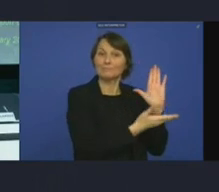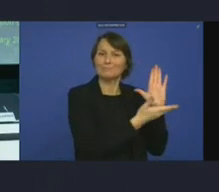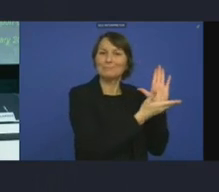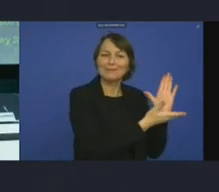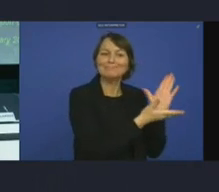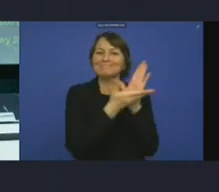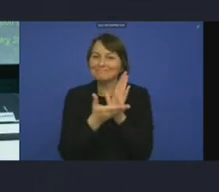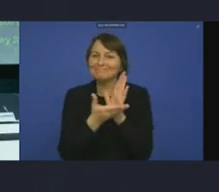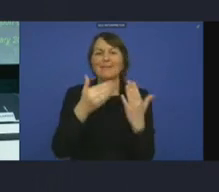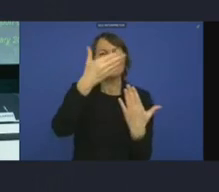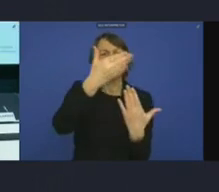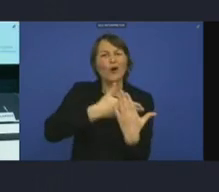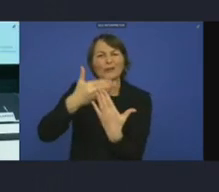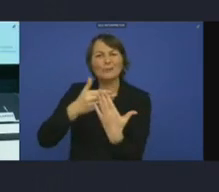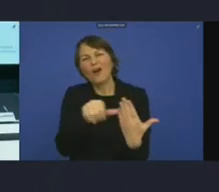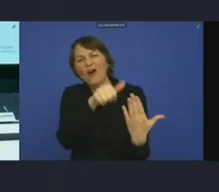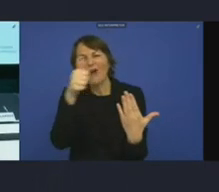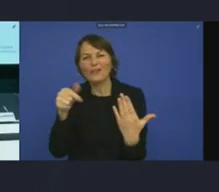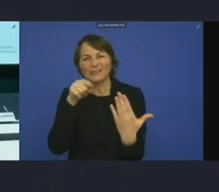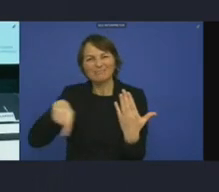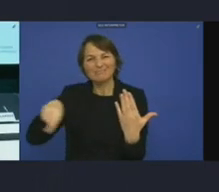in becoming more